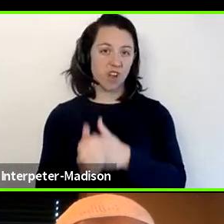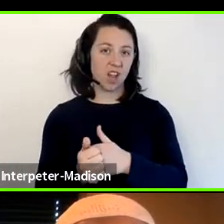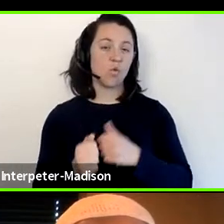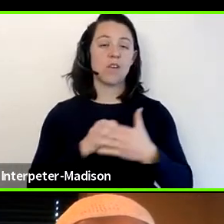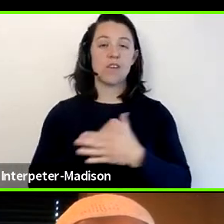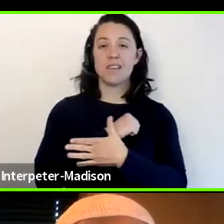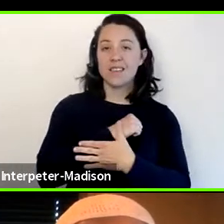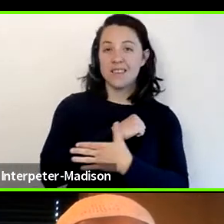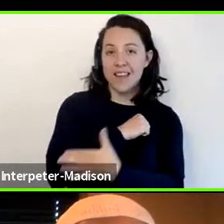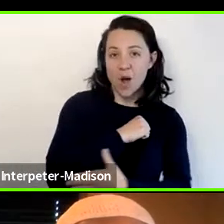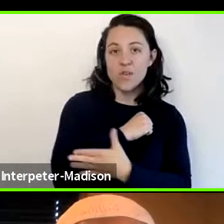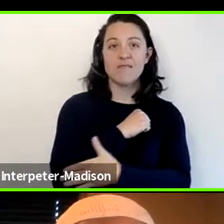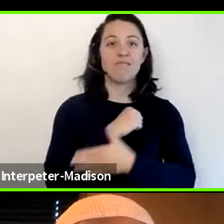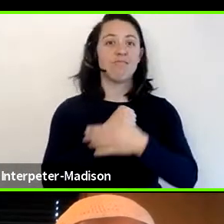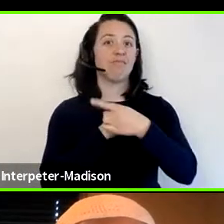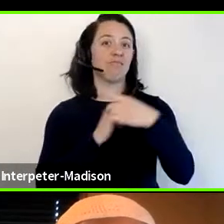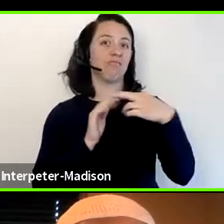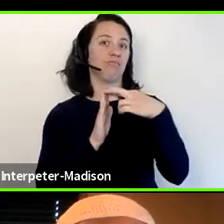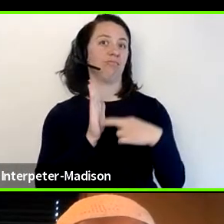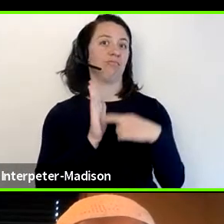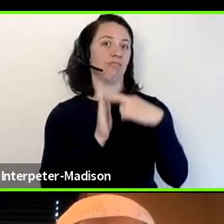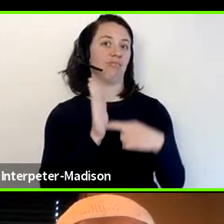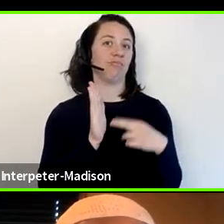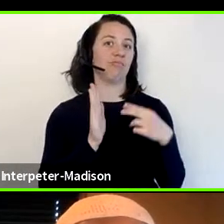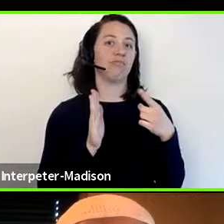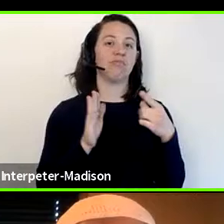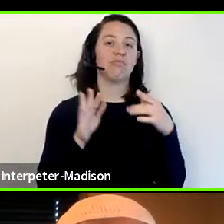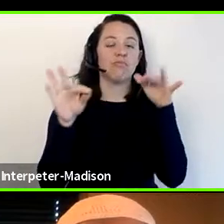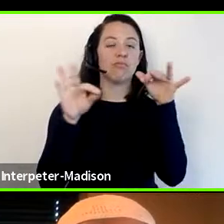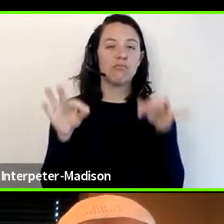guidance for whatever county you're in.